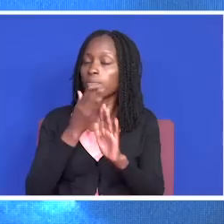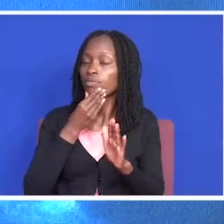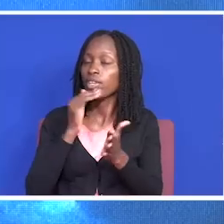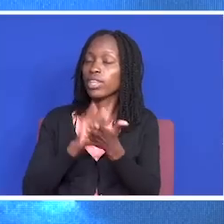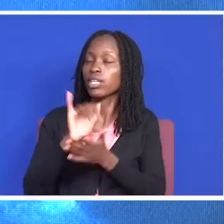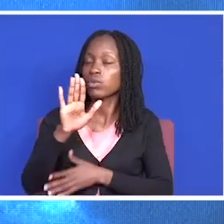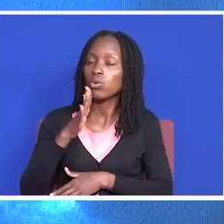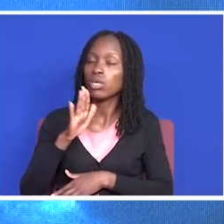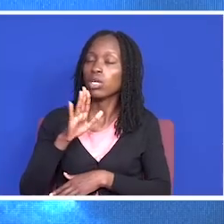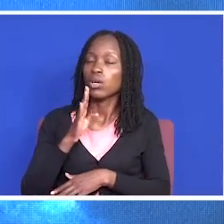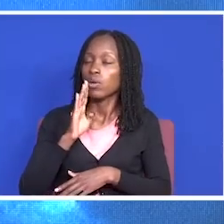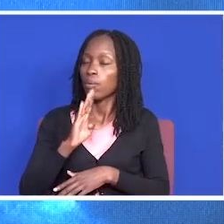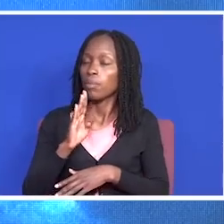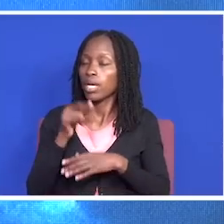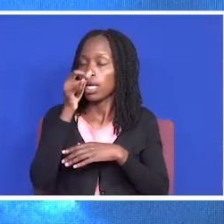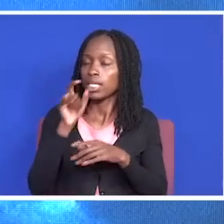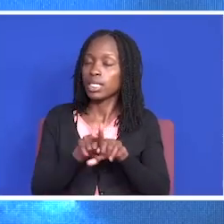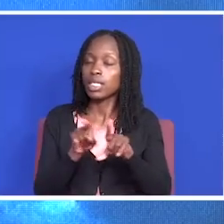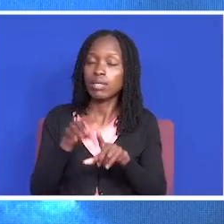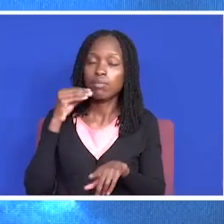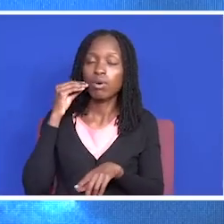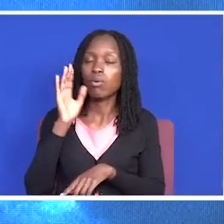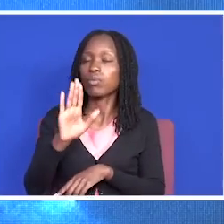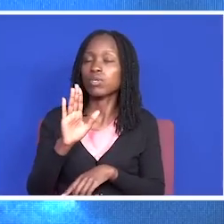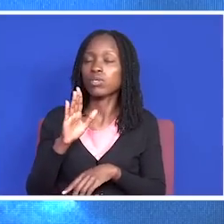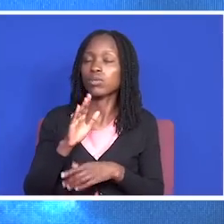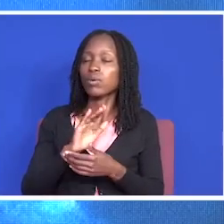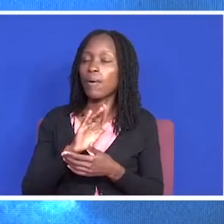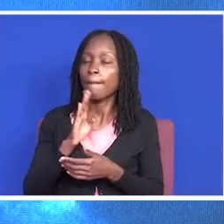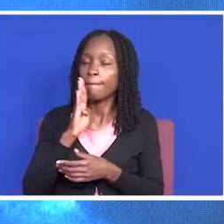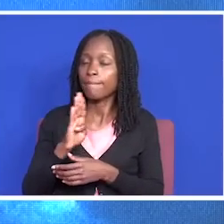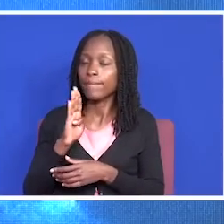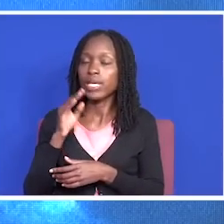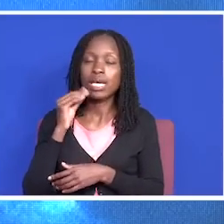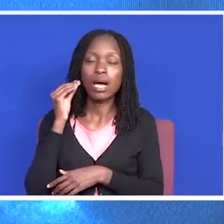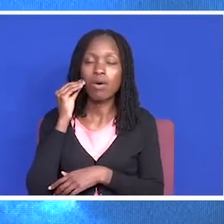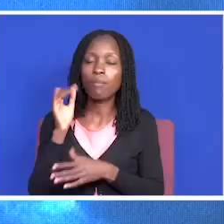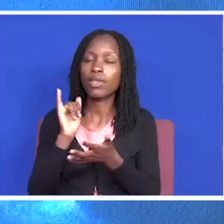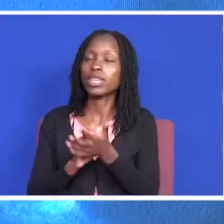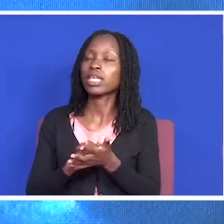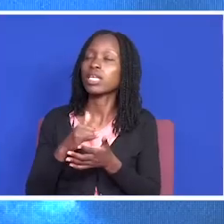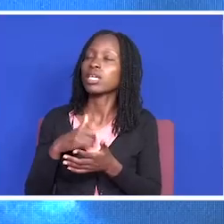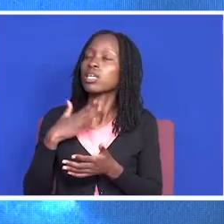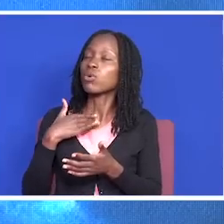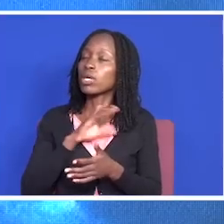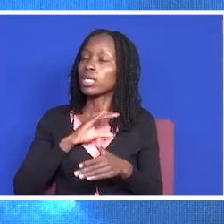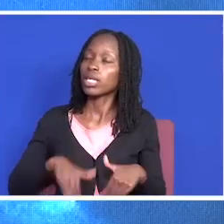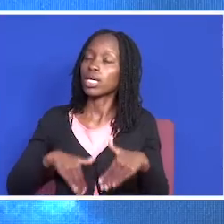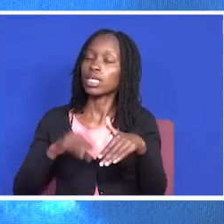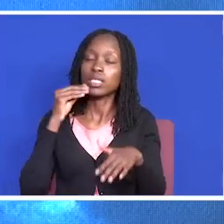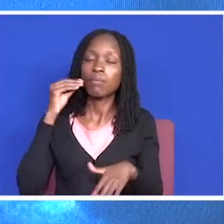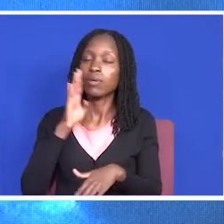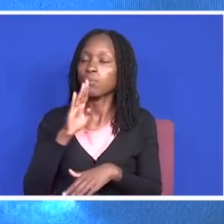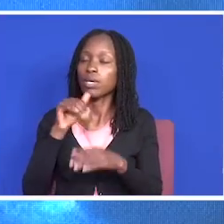you meant him to be. And his home to become the kind of home that you meant a Christian home to be.